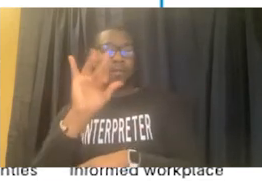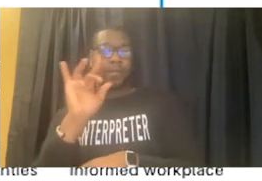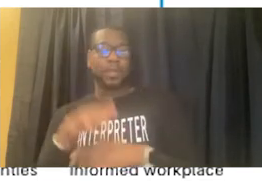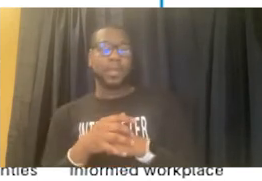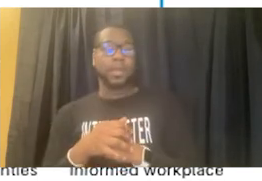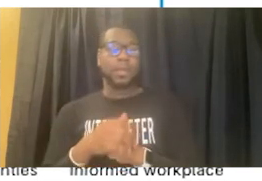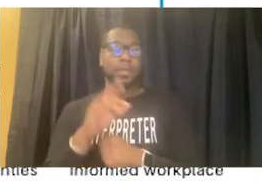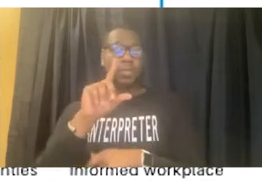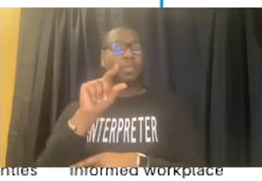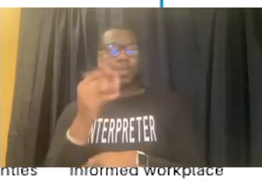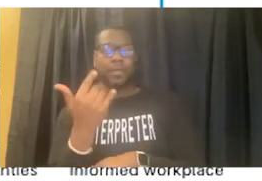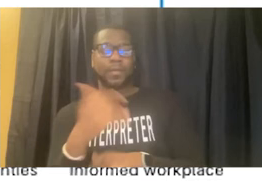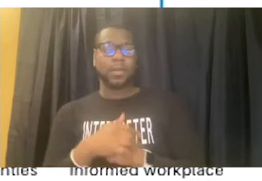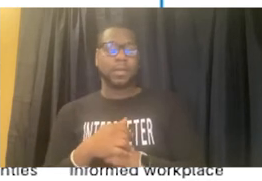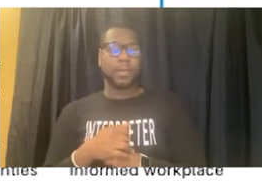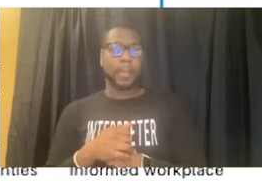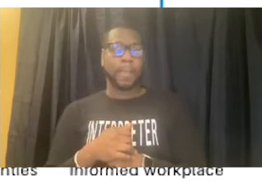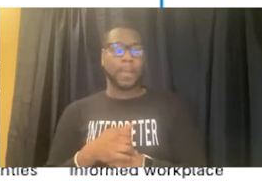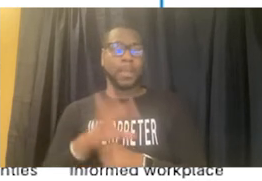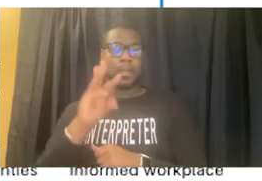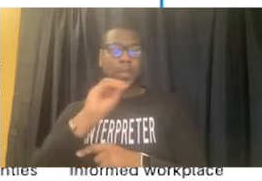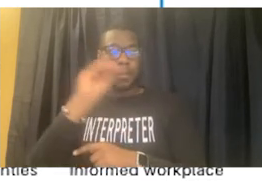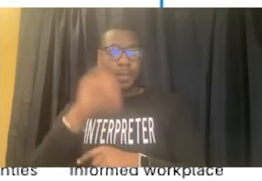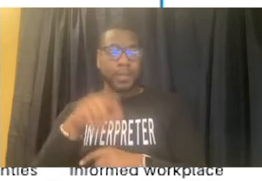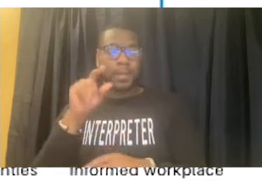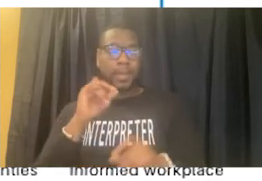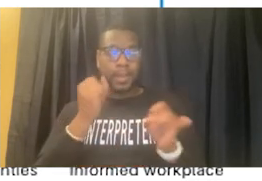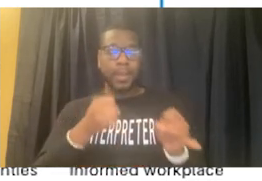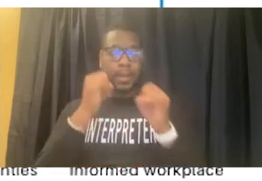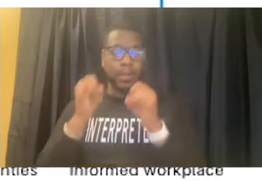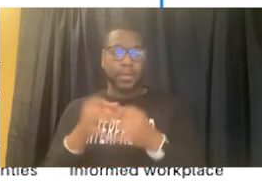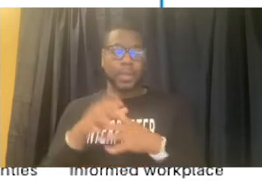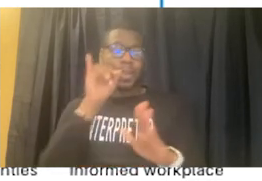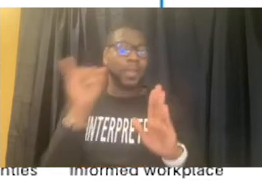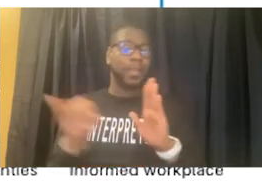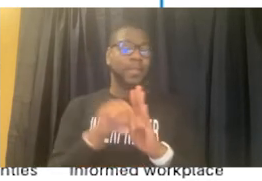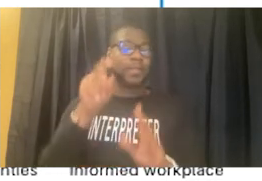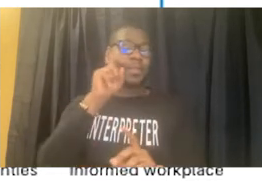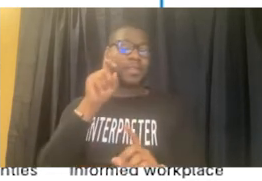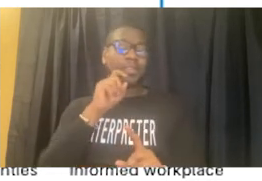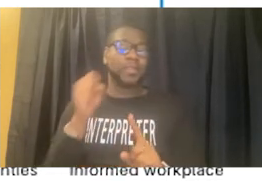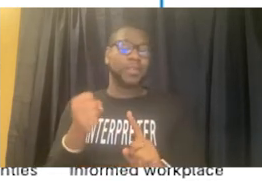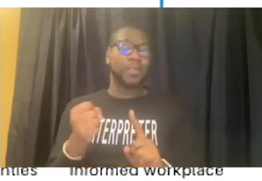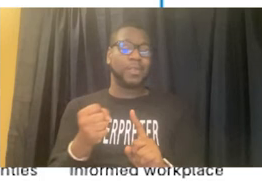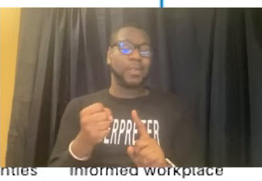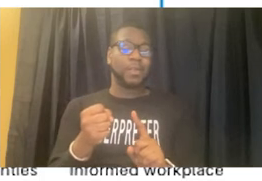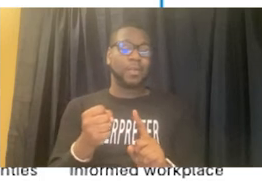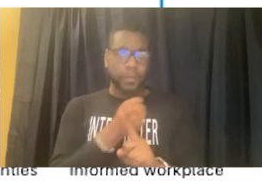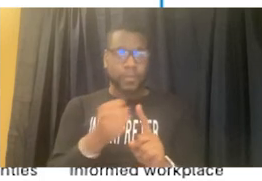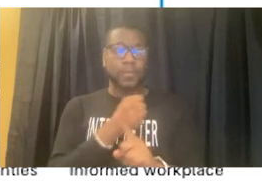identified as sexual violence trafficking survivors, but 88% went through the hospital setting. So